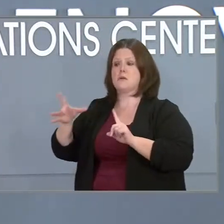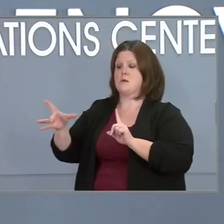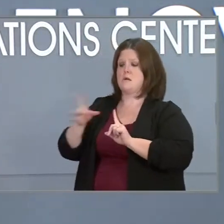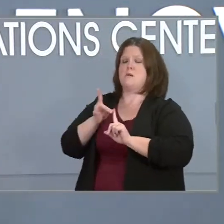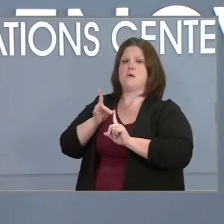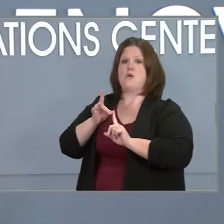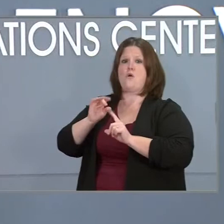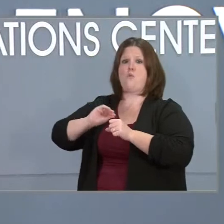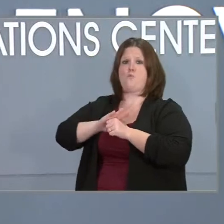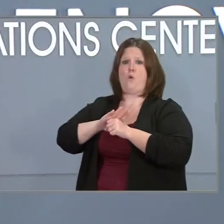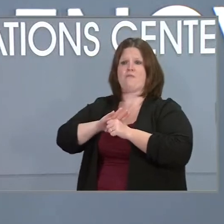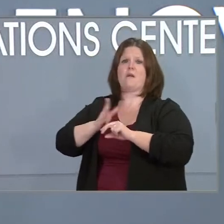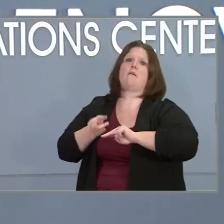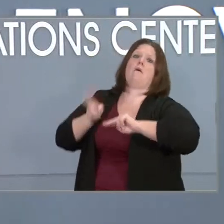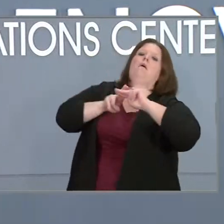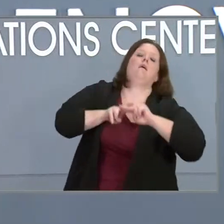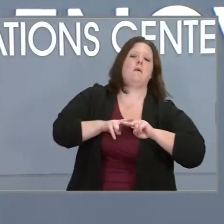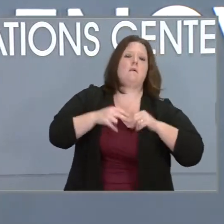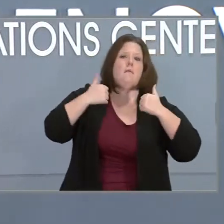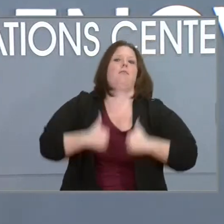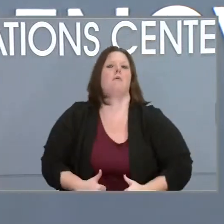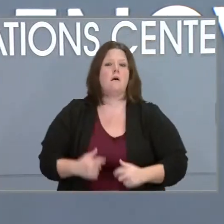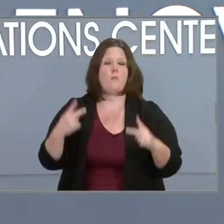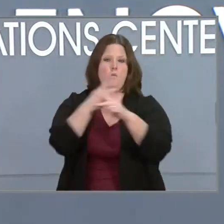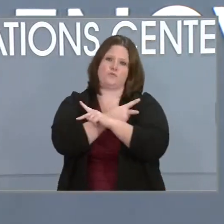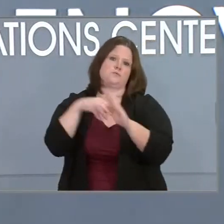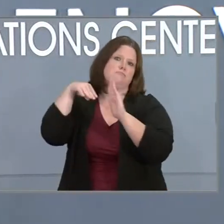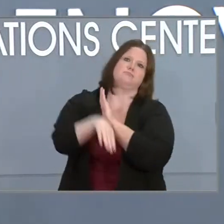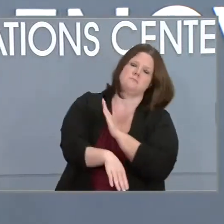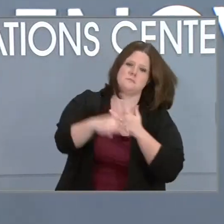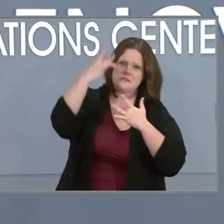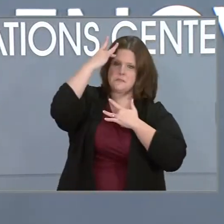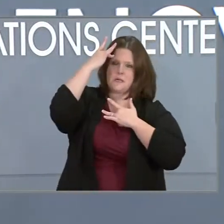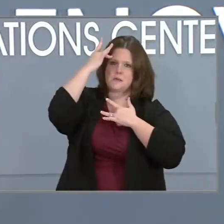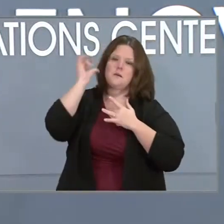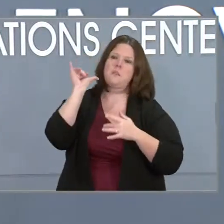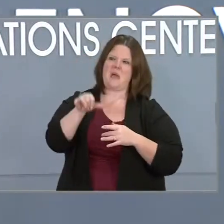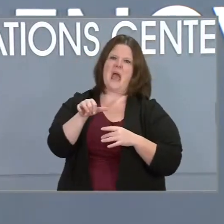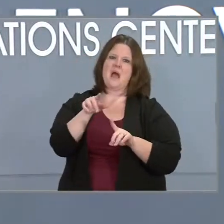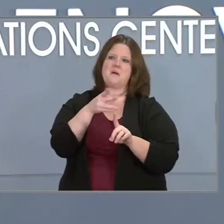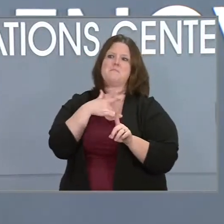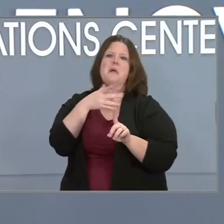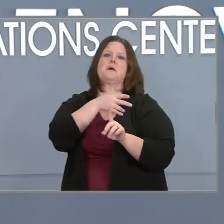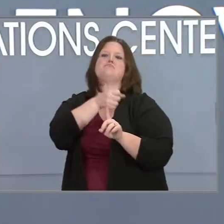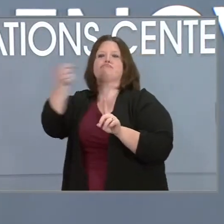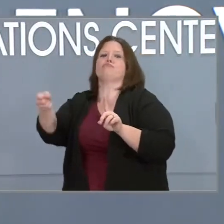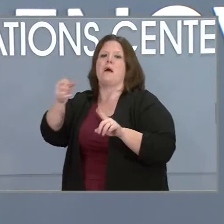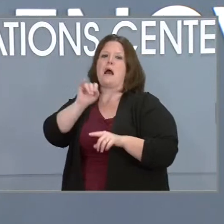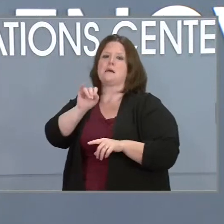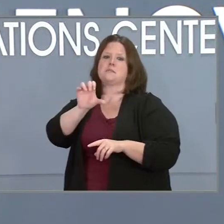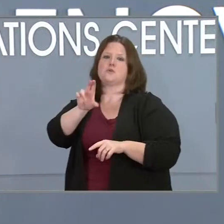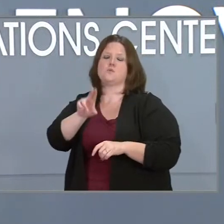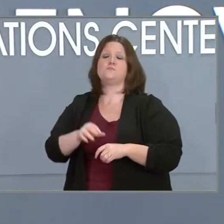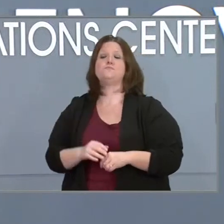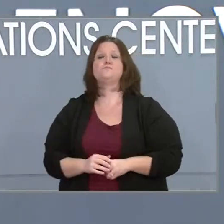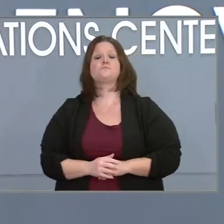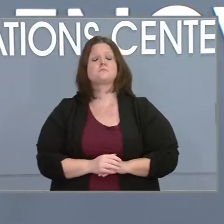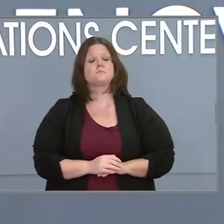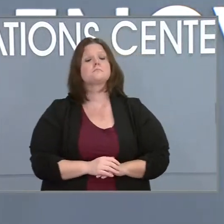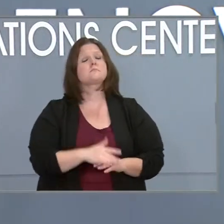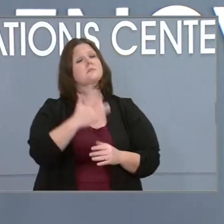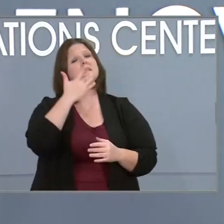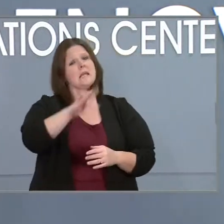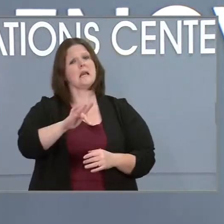in addition, it does make them quite sick. As always, COVID luckily has not been as severe for